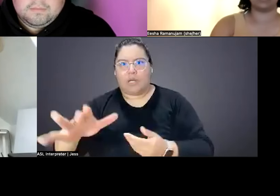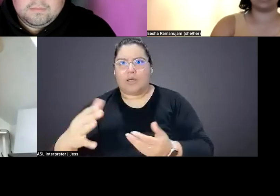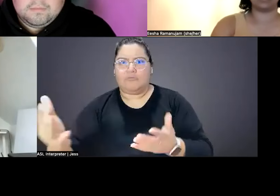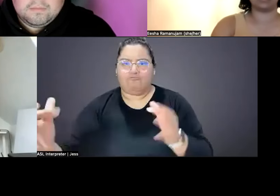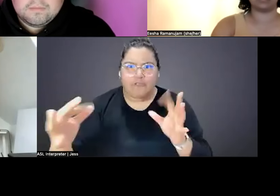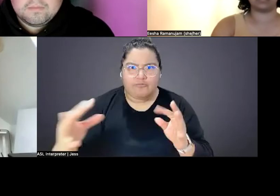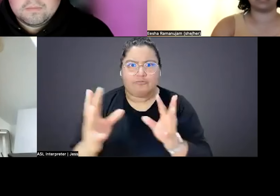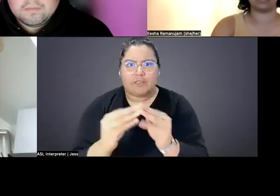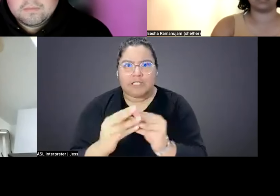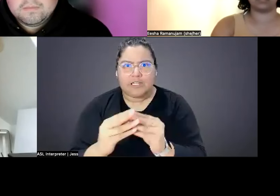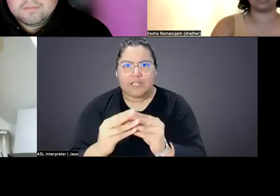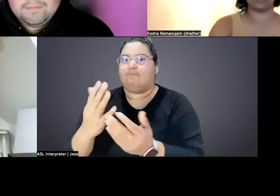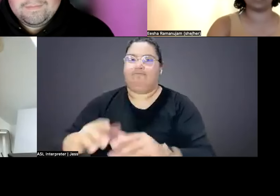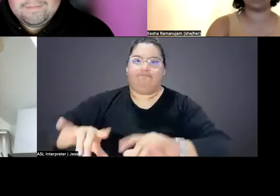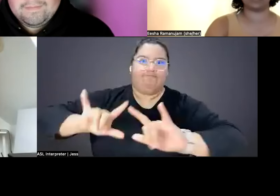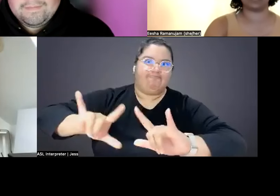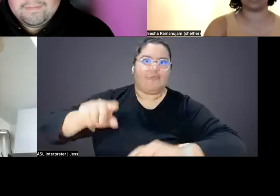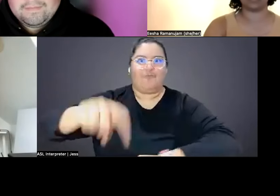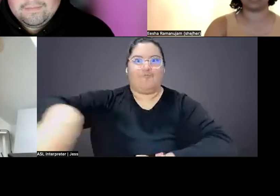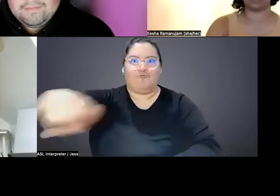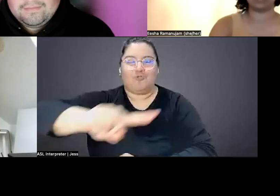Much love and gratitude to y'all if y'all are watching recording.